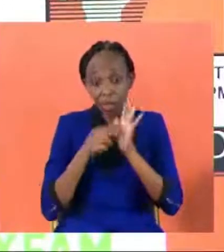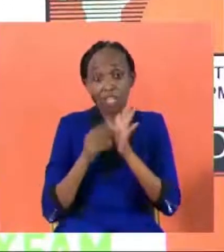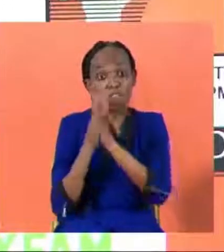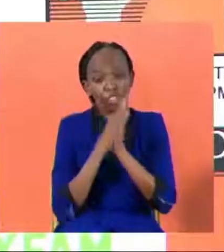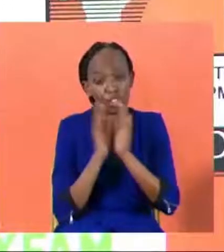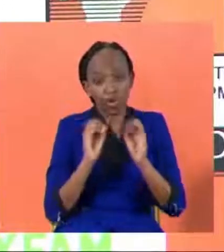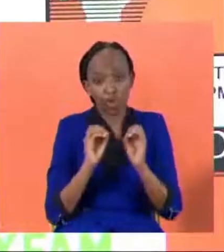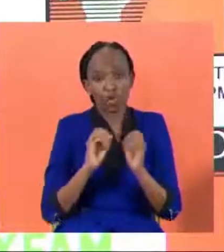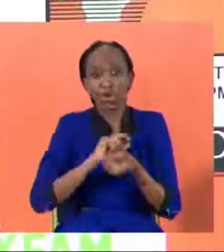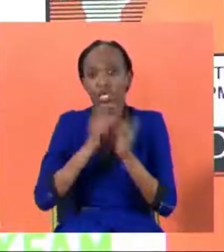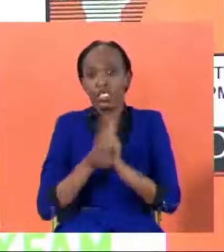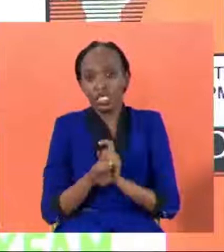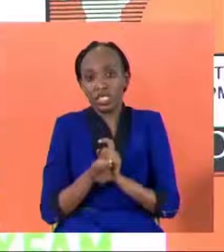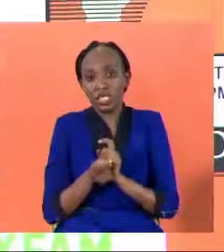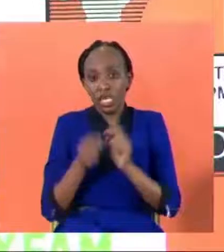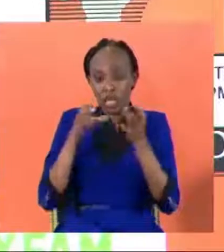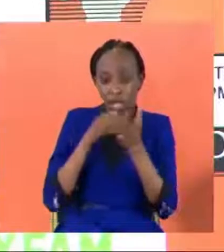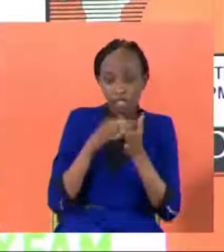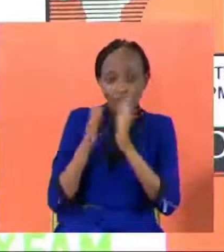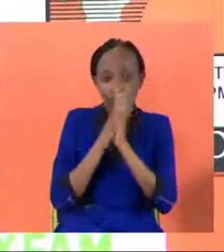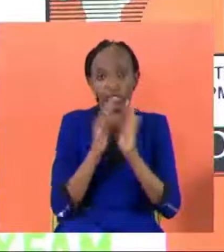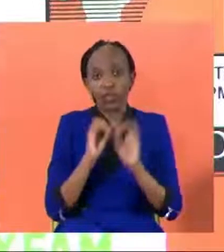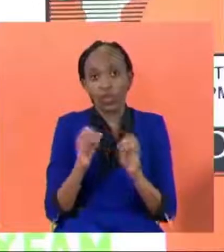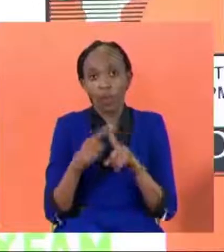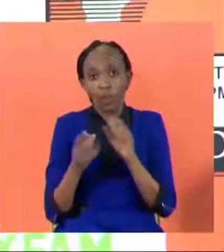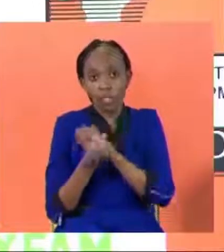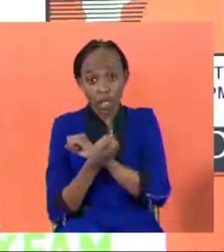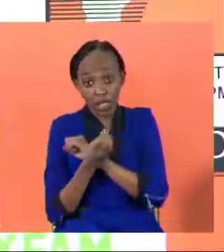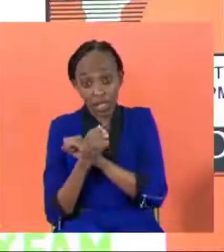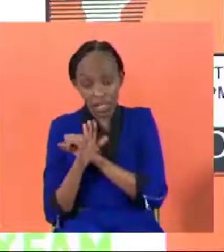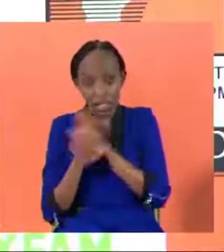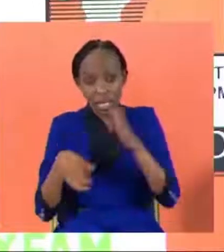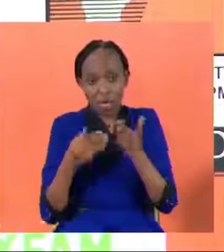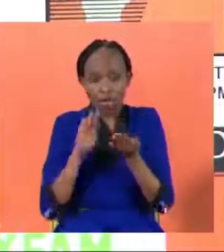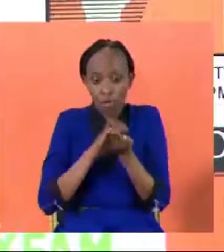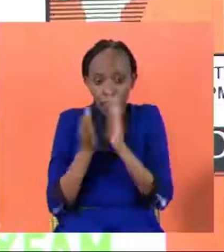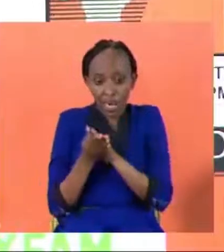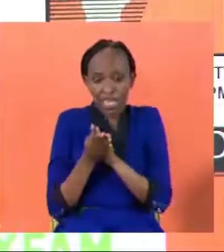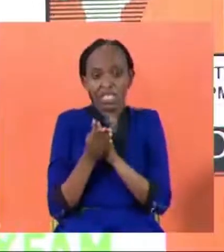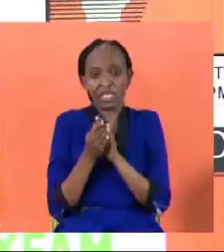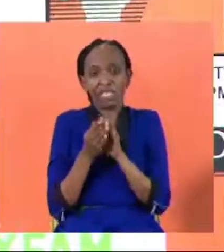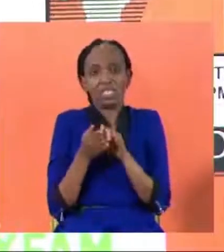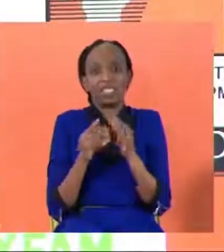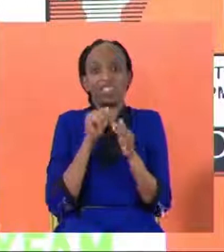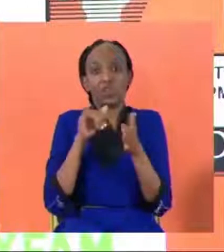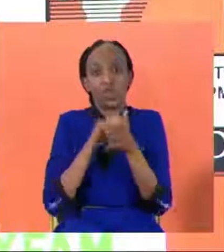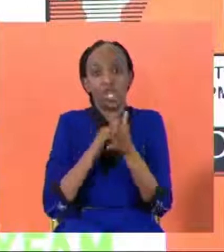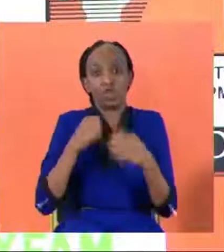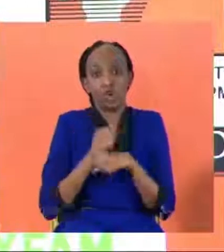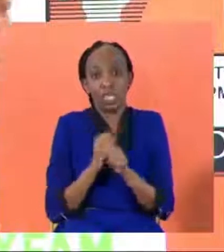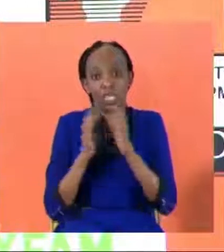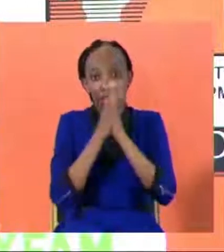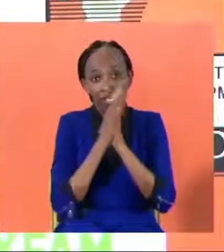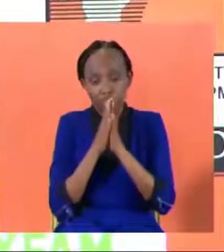story, you're not changing the content of the story, but you're changing the way that you package it. So it's not that you are making a